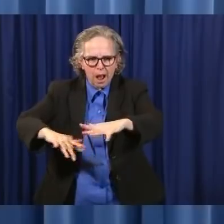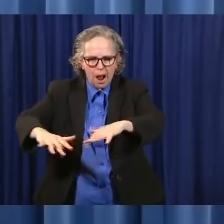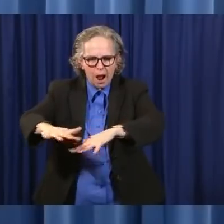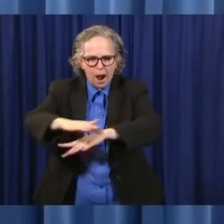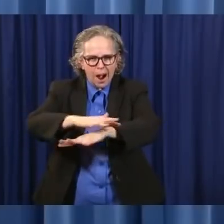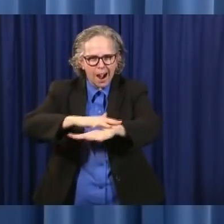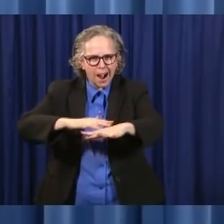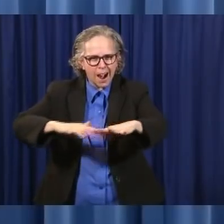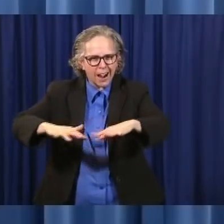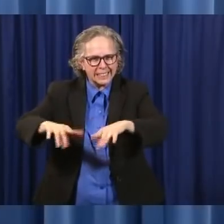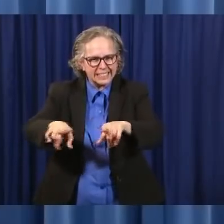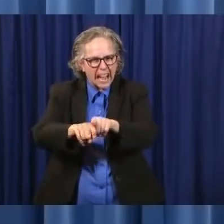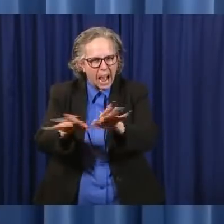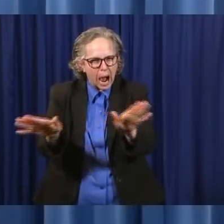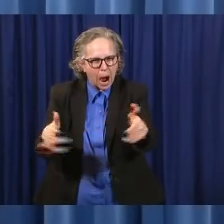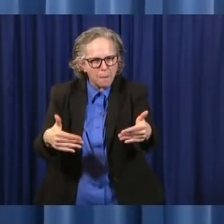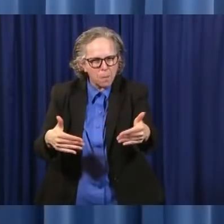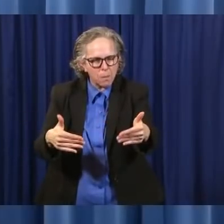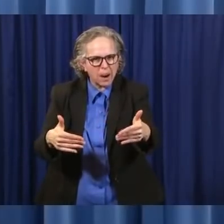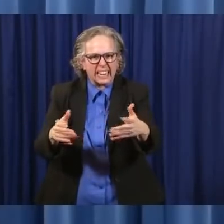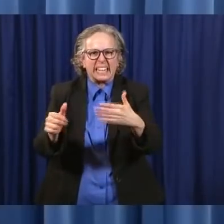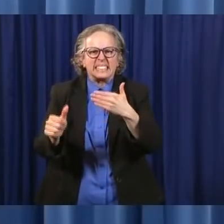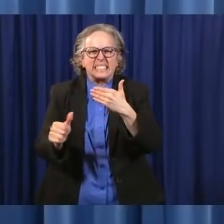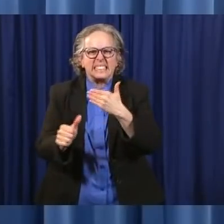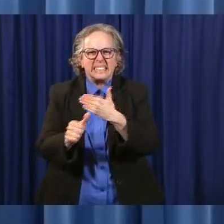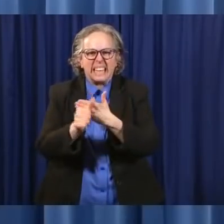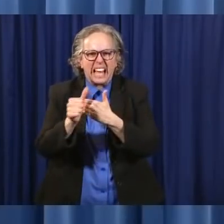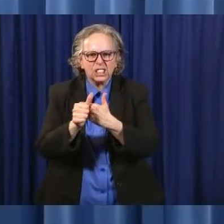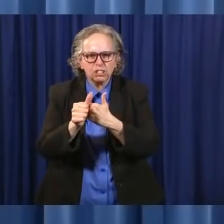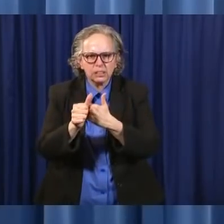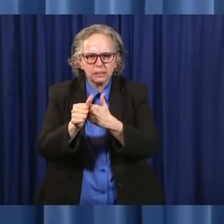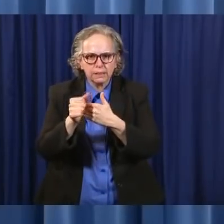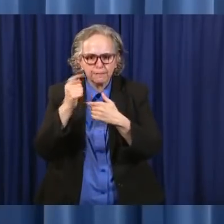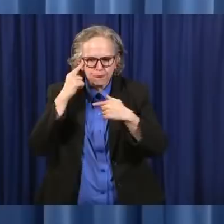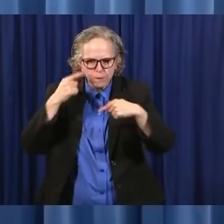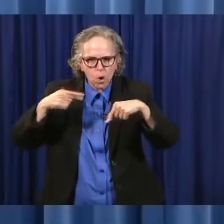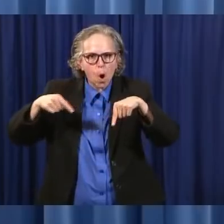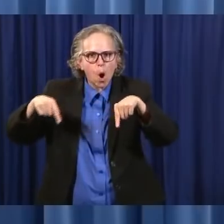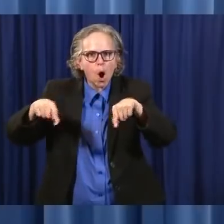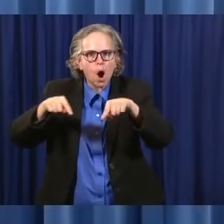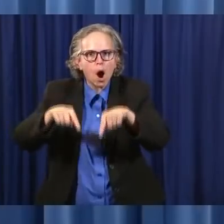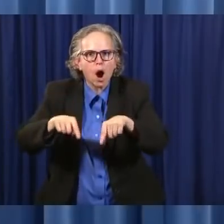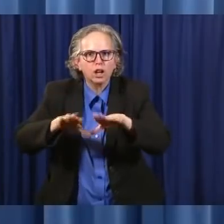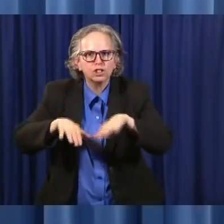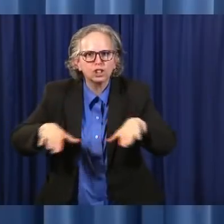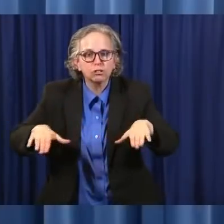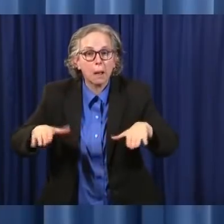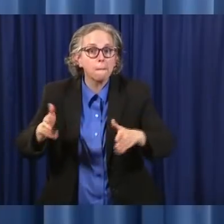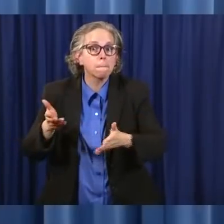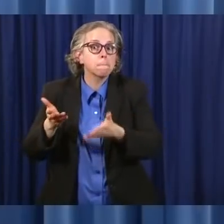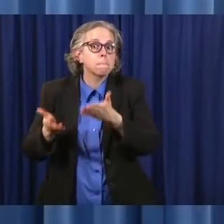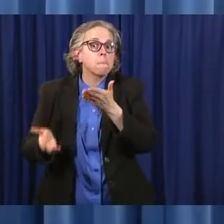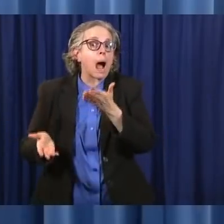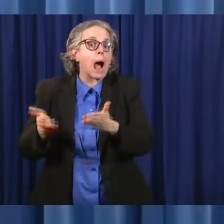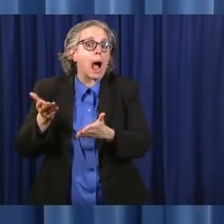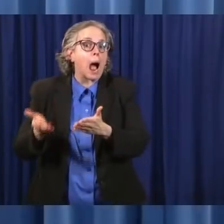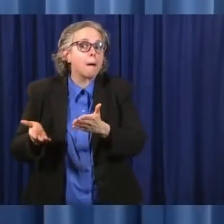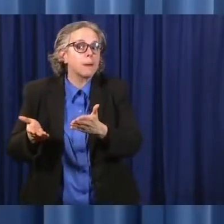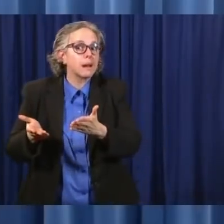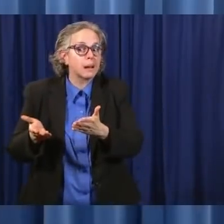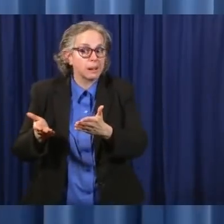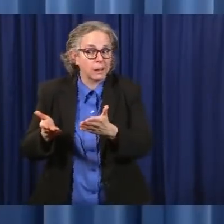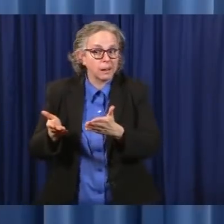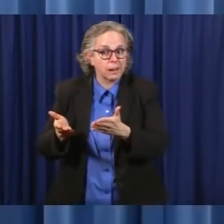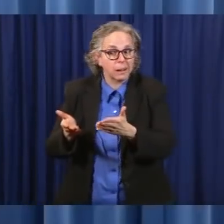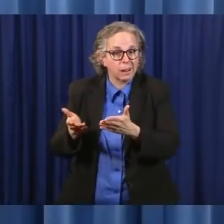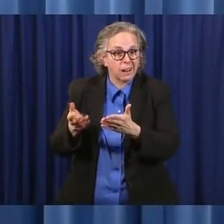the danger is not so much for those kids themselves. The danger is you've taken